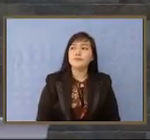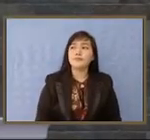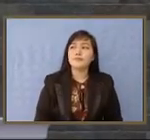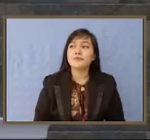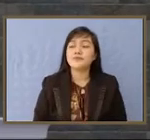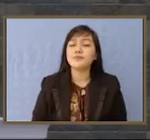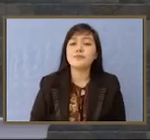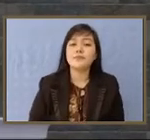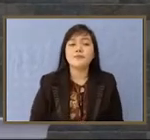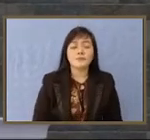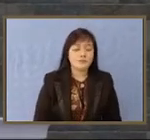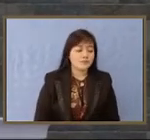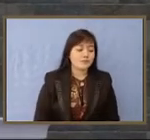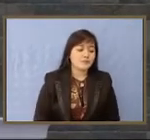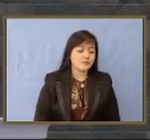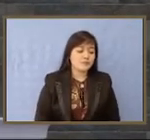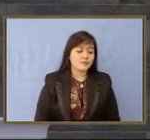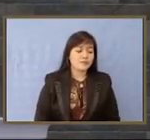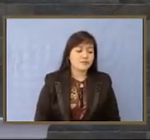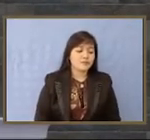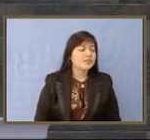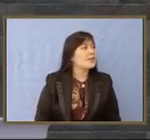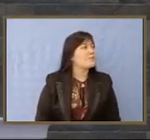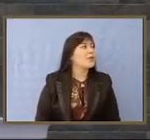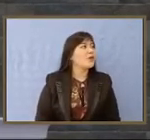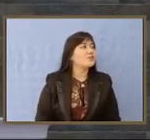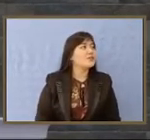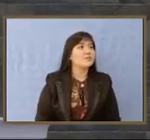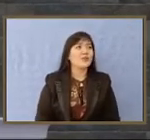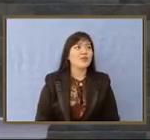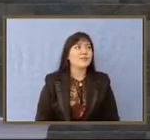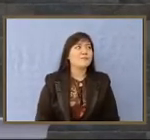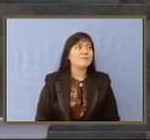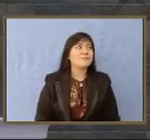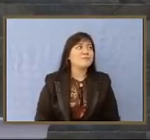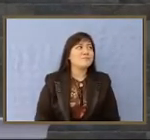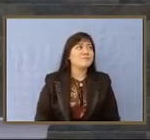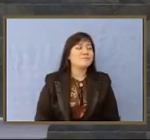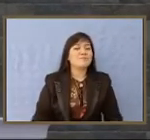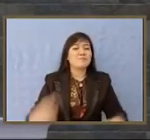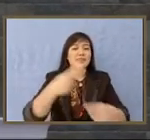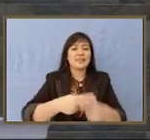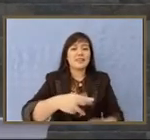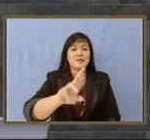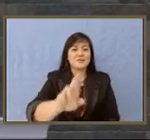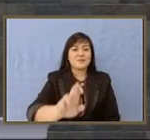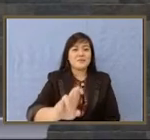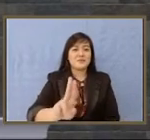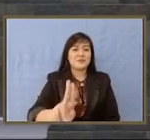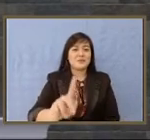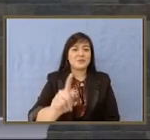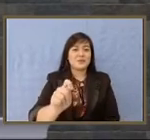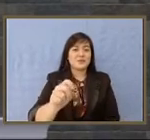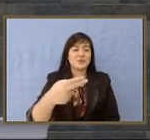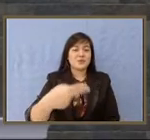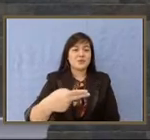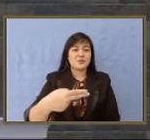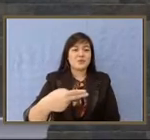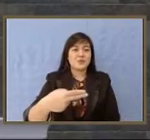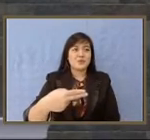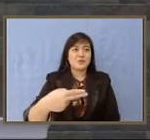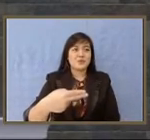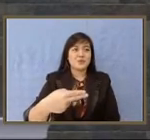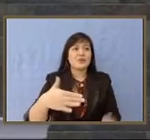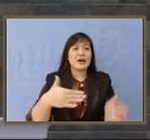napaka-simple lamang po ng libro po na ito. But the Book of Ruth, the name Ruth, ay nag-appear po ito 12 times in